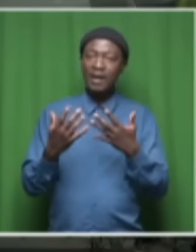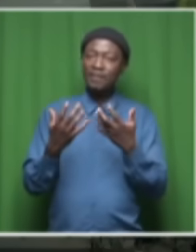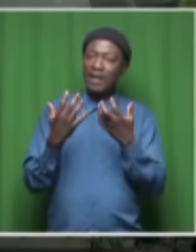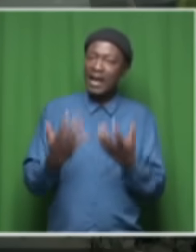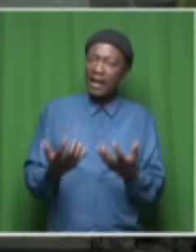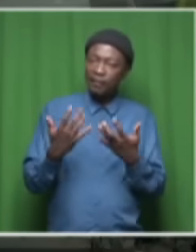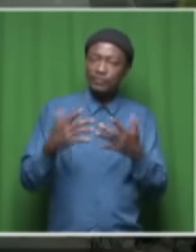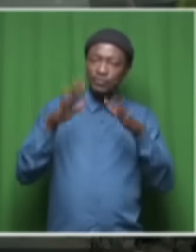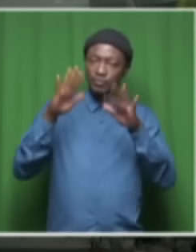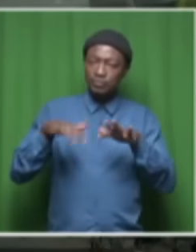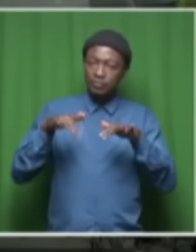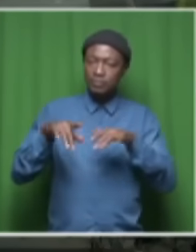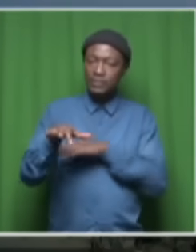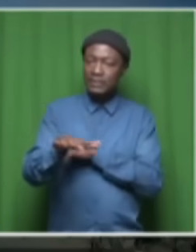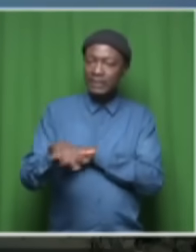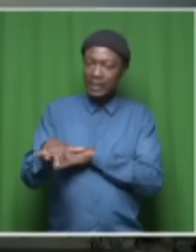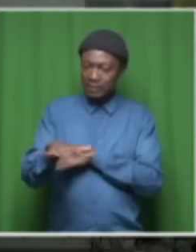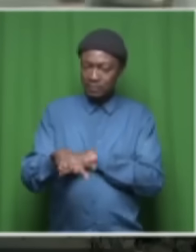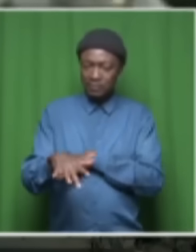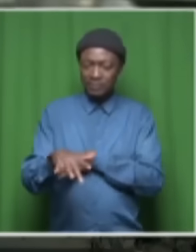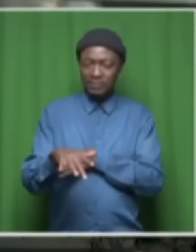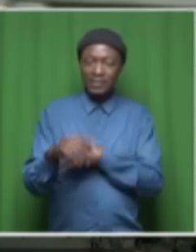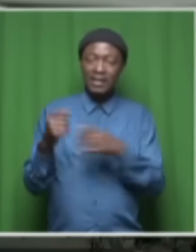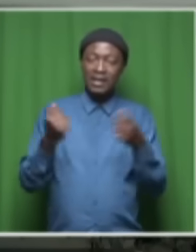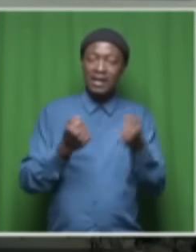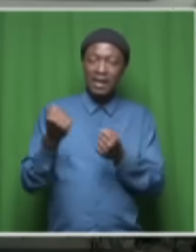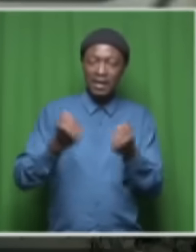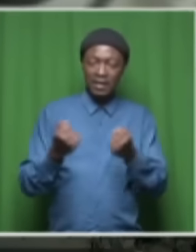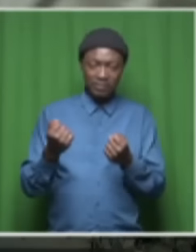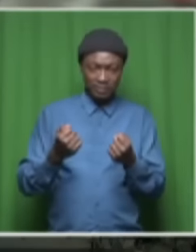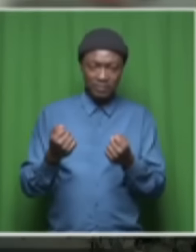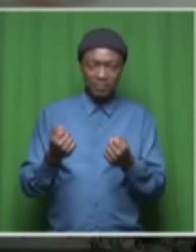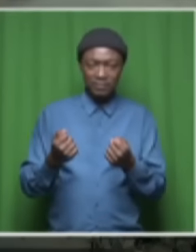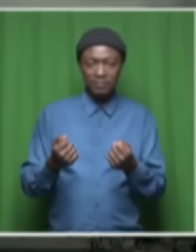in that area, motorists, they tend to be